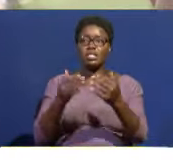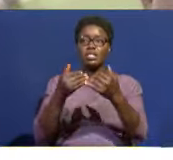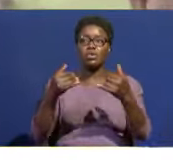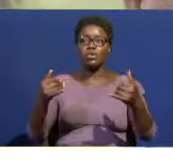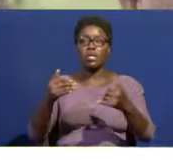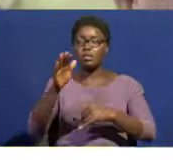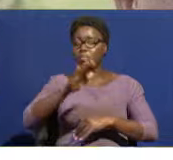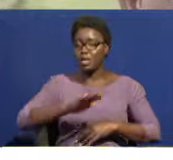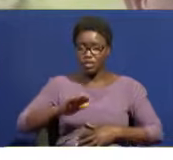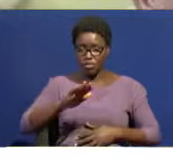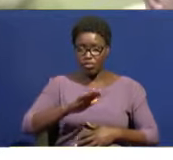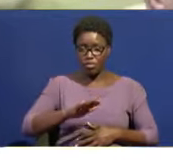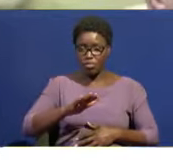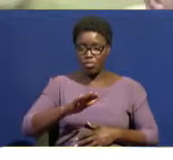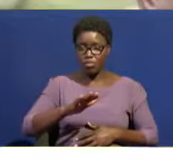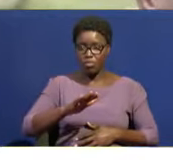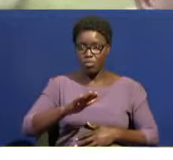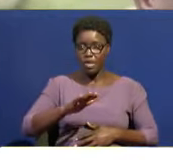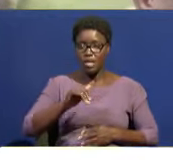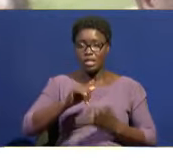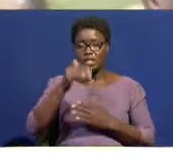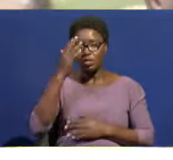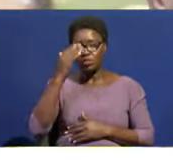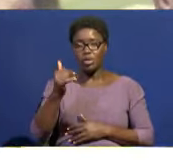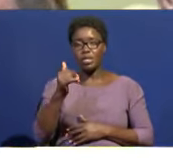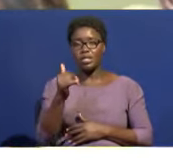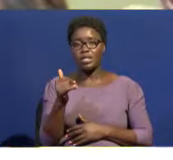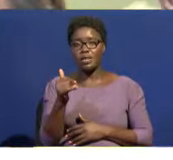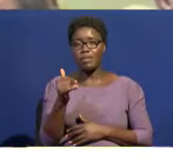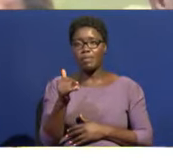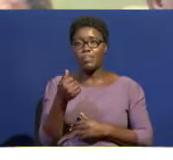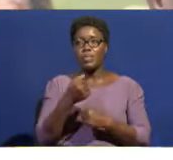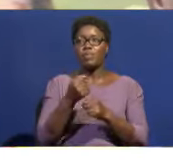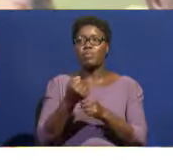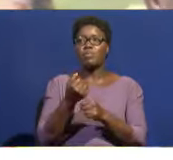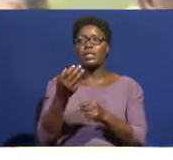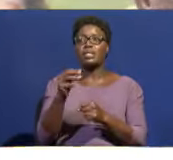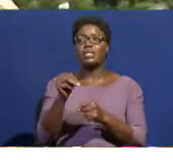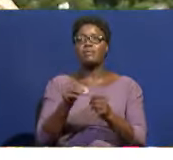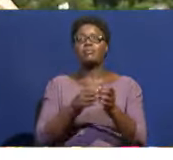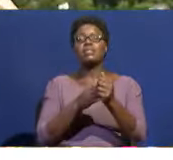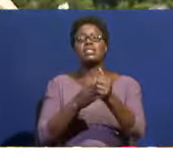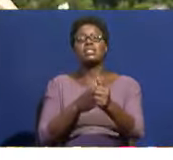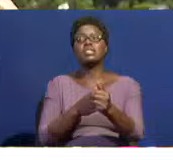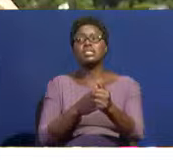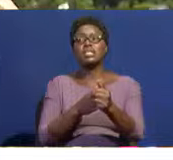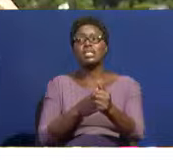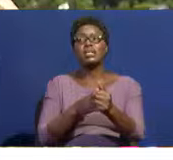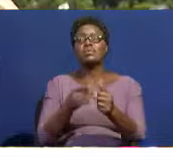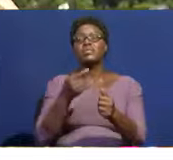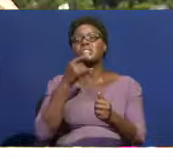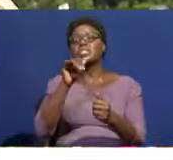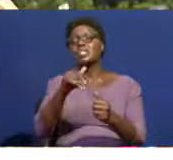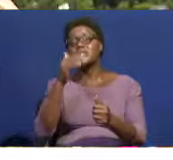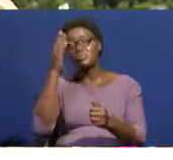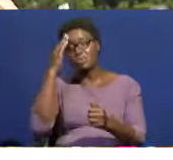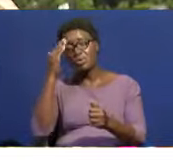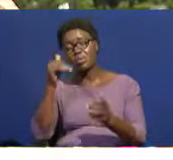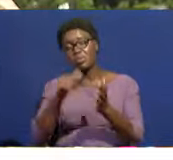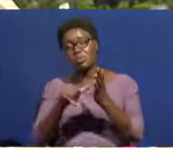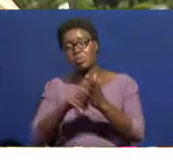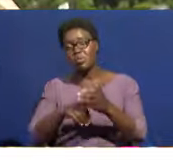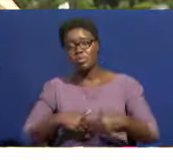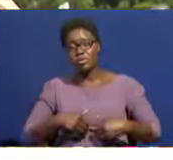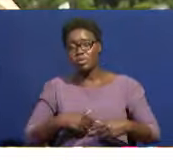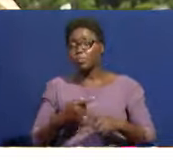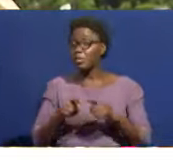online platforms, and I think that's why we're making them play a leading role. Kwanza tukajiambia tunajua shida za vijana sana,